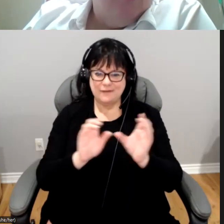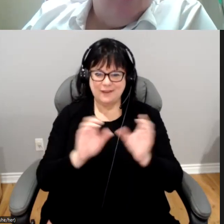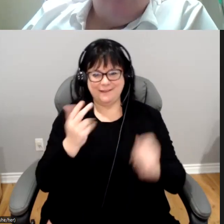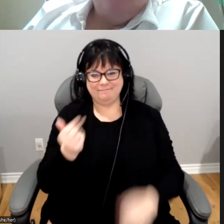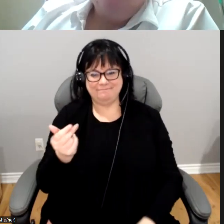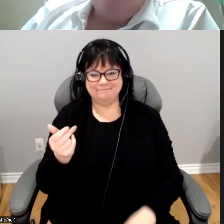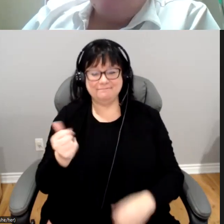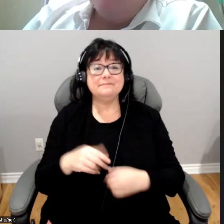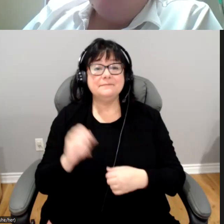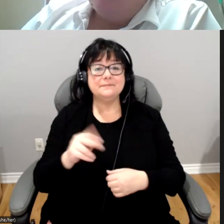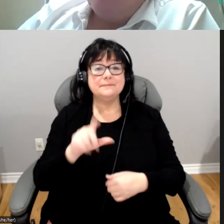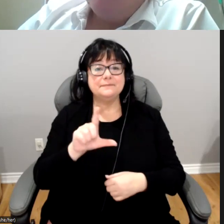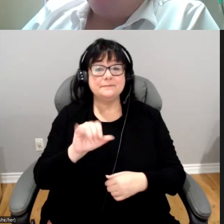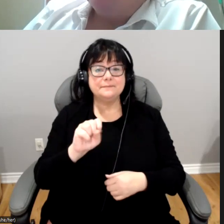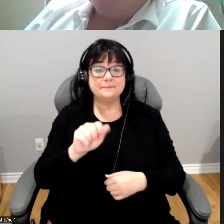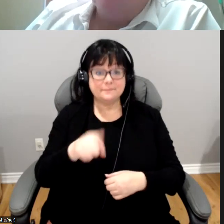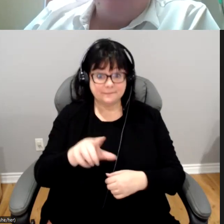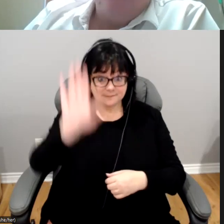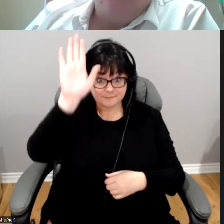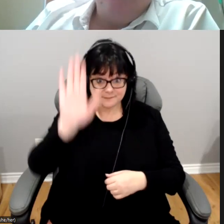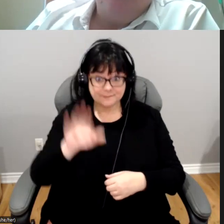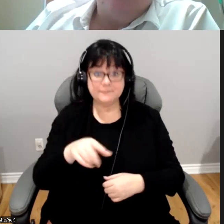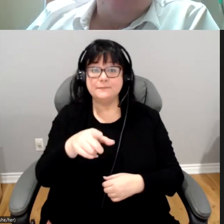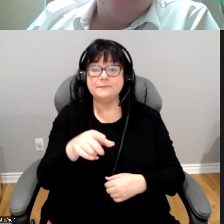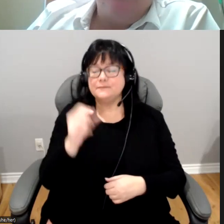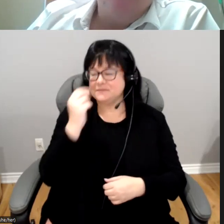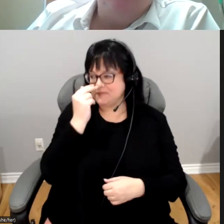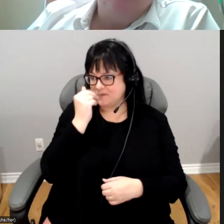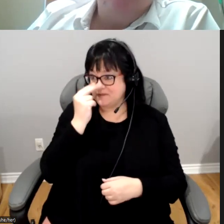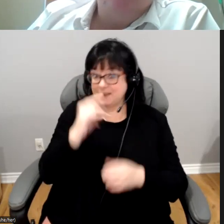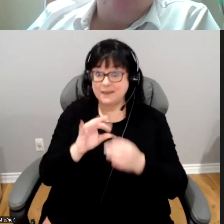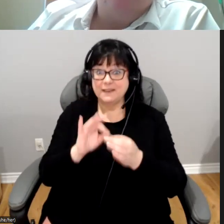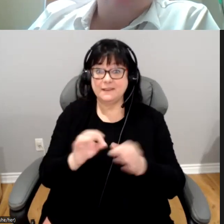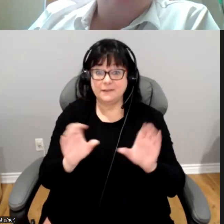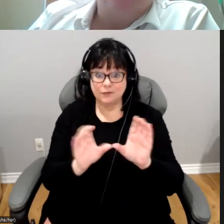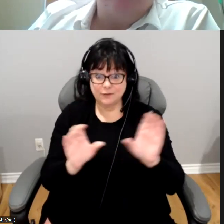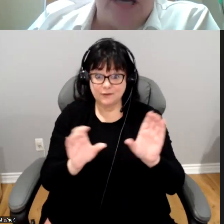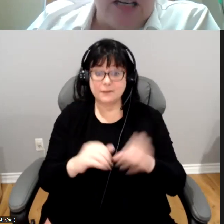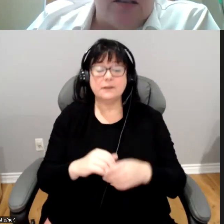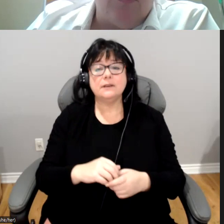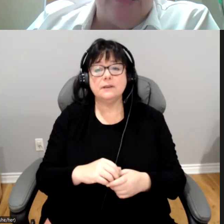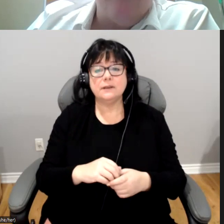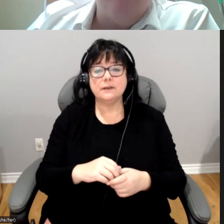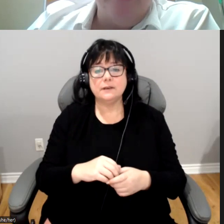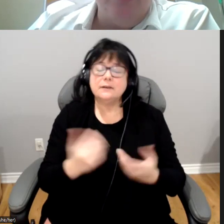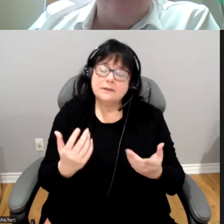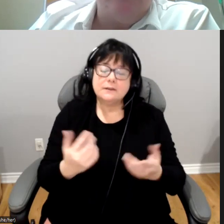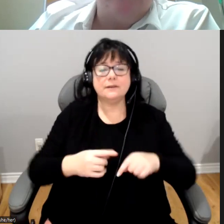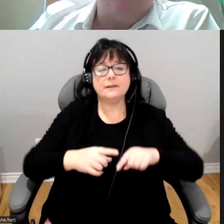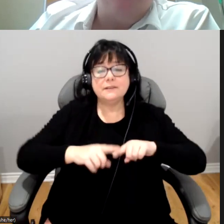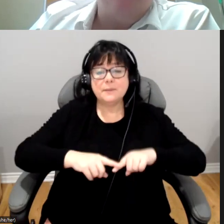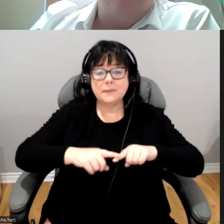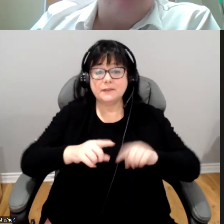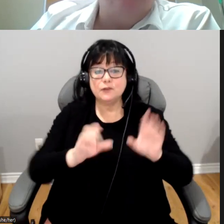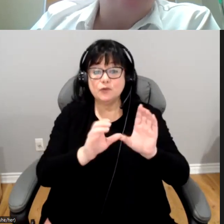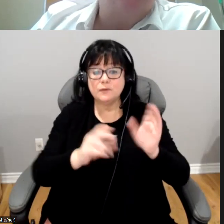up too. I do, and the certificate piece actually is funny because it depends on what the certificate means, right? It may not